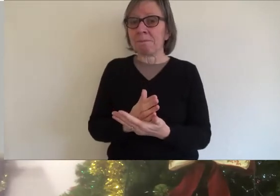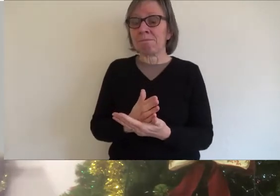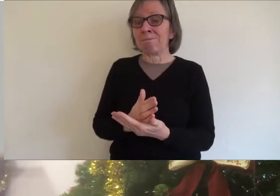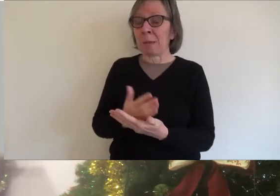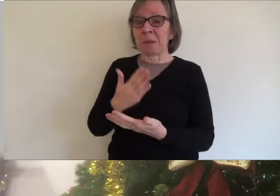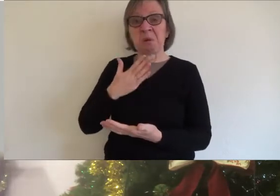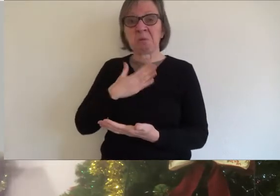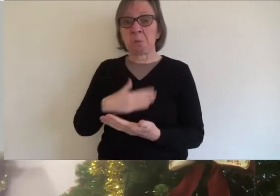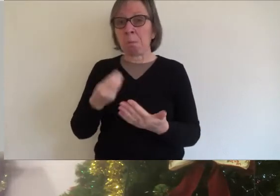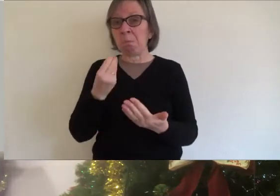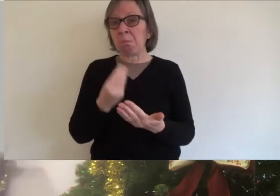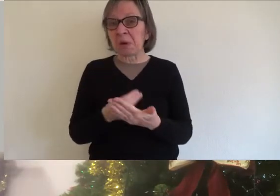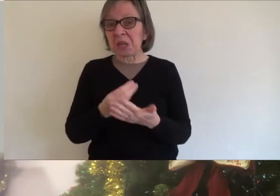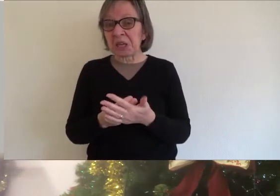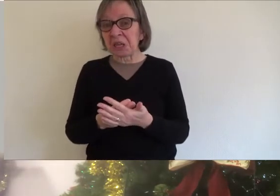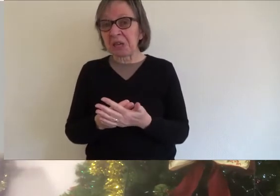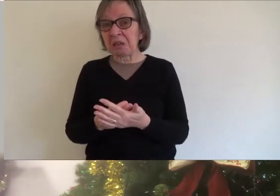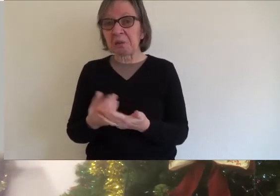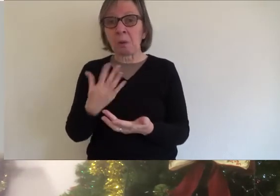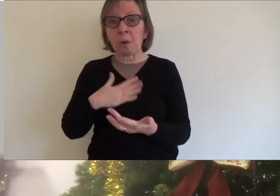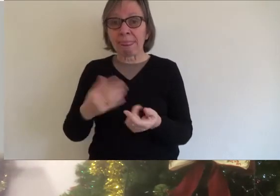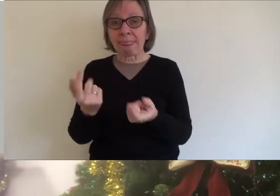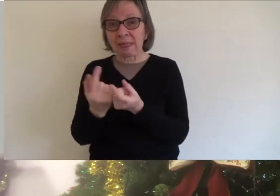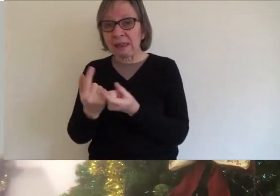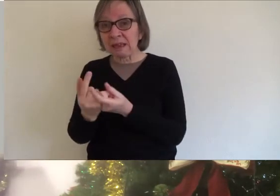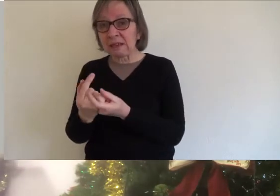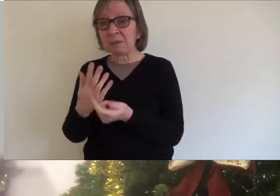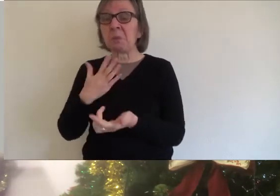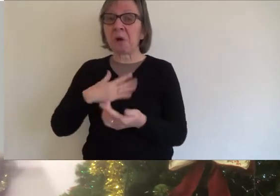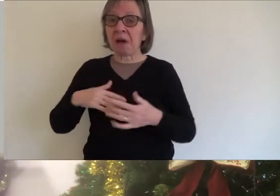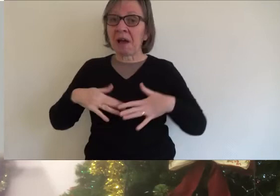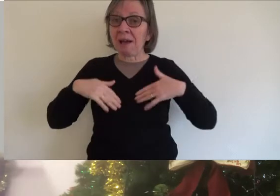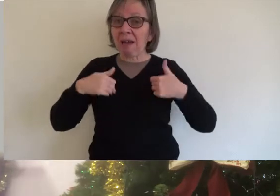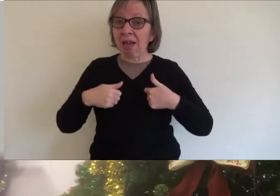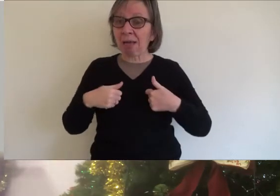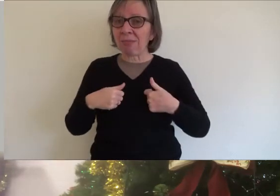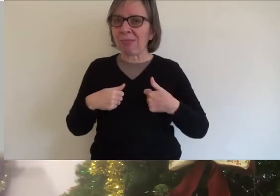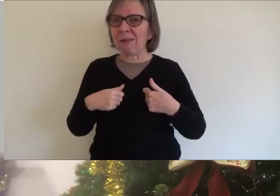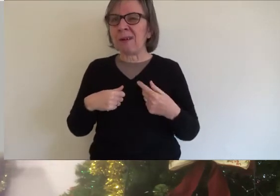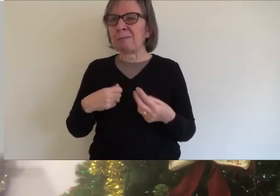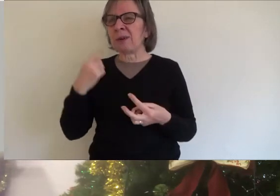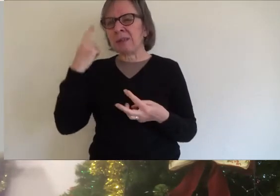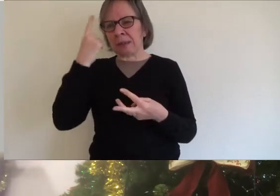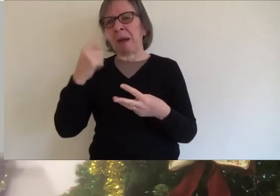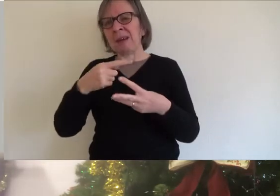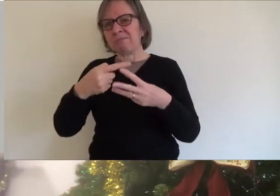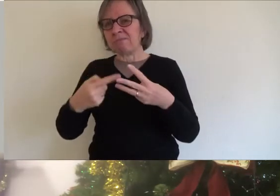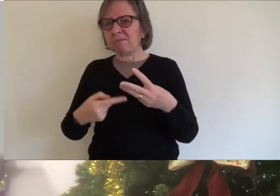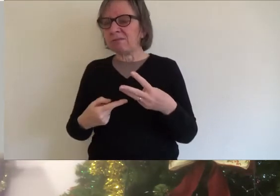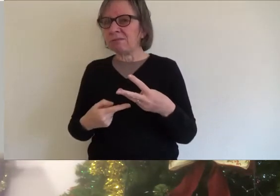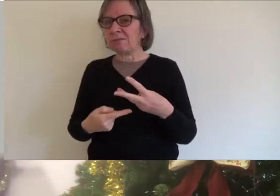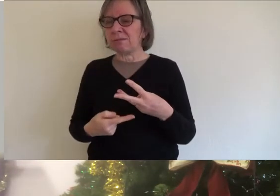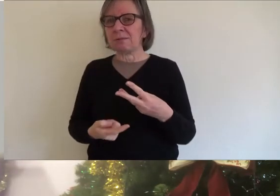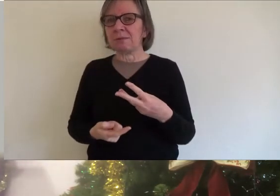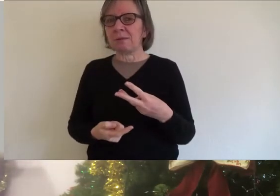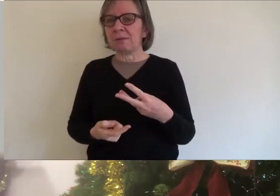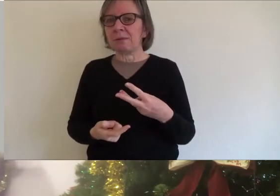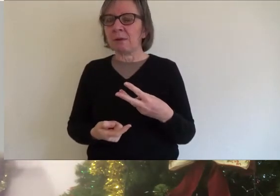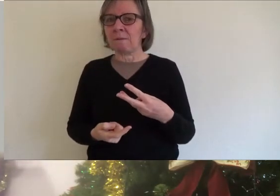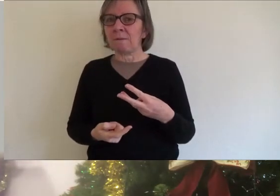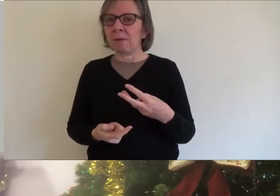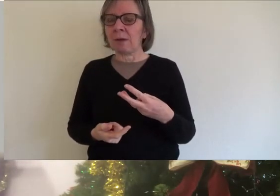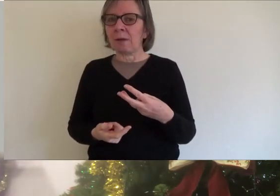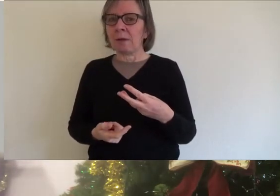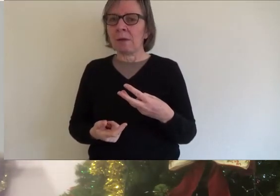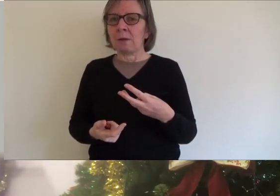with wealth, with comfort, with health. But aren't they really, if we think about it, just all attempts to find out